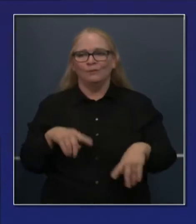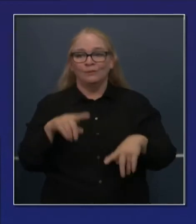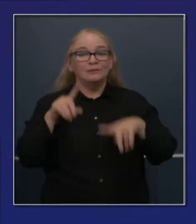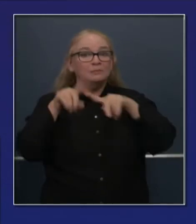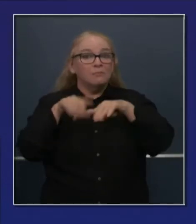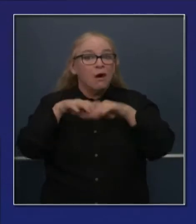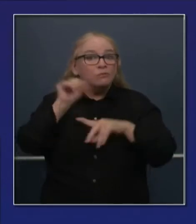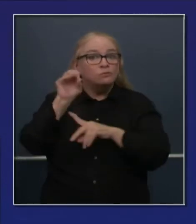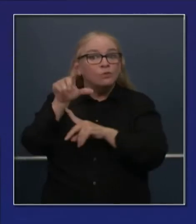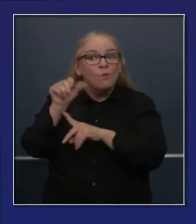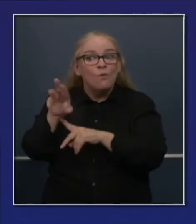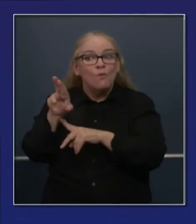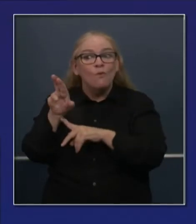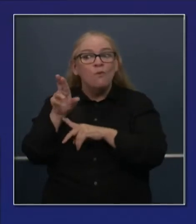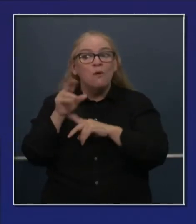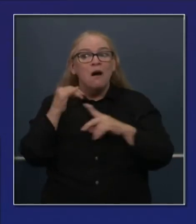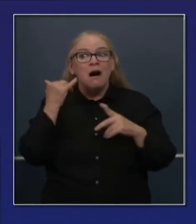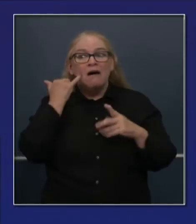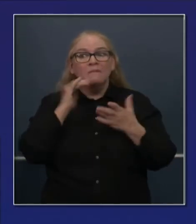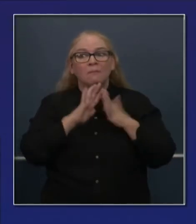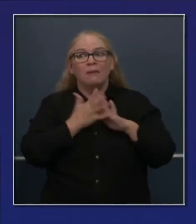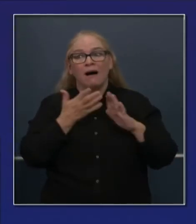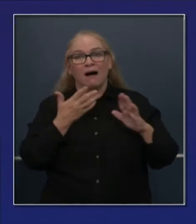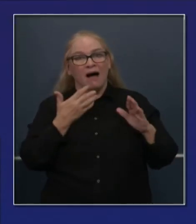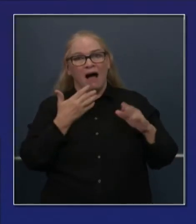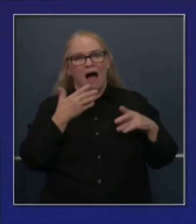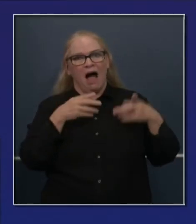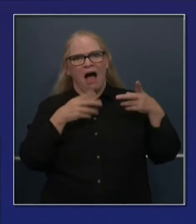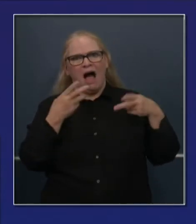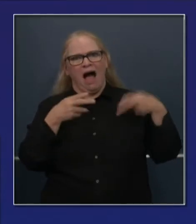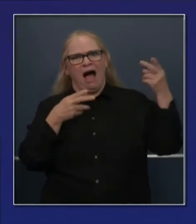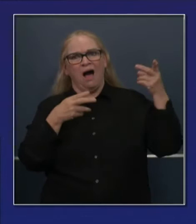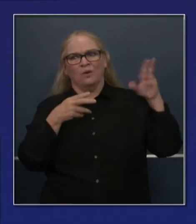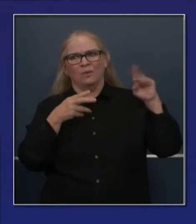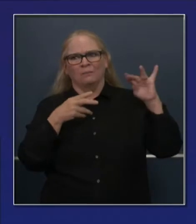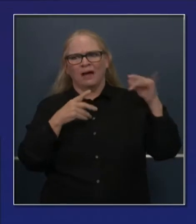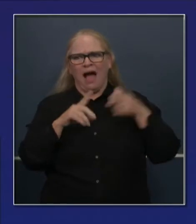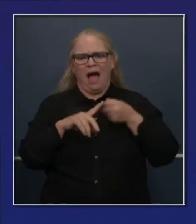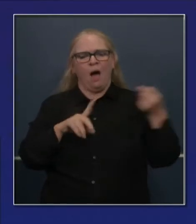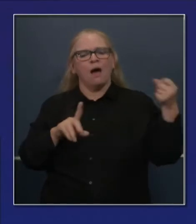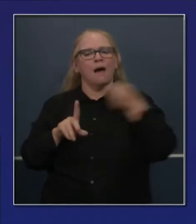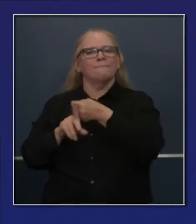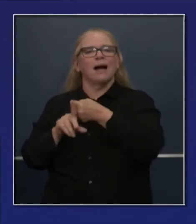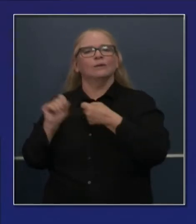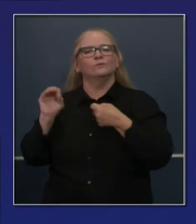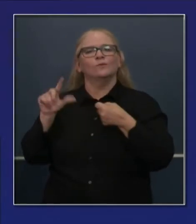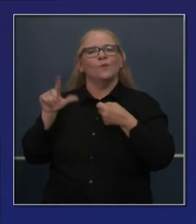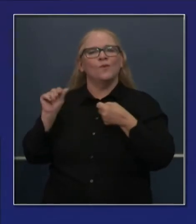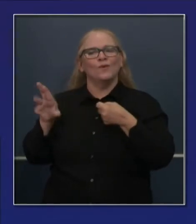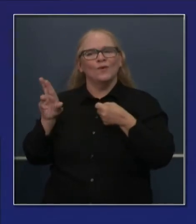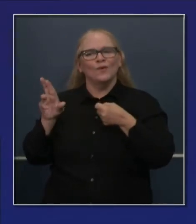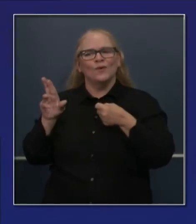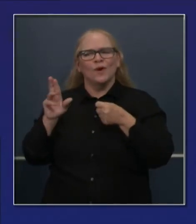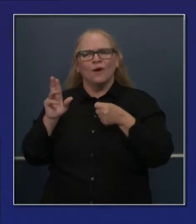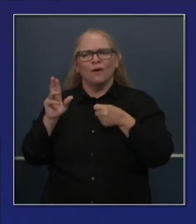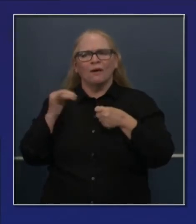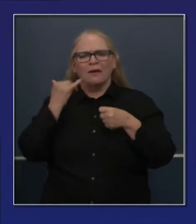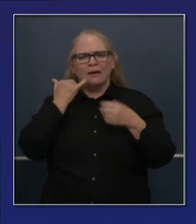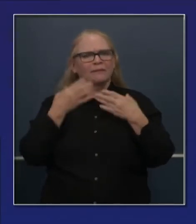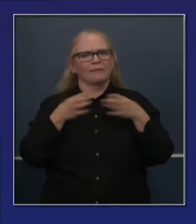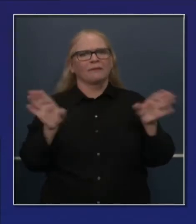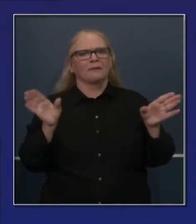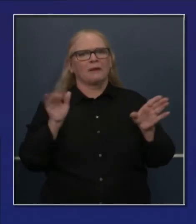higher humidity, as we've experienced, and the impact that has on solar, what it means as it relates to our broader portfolio mix,